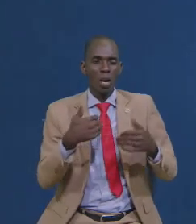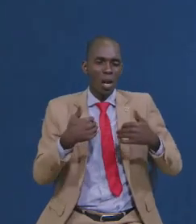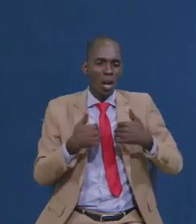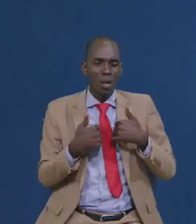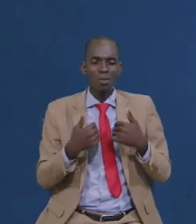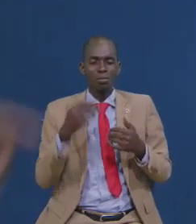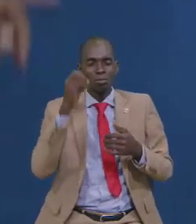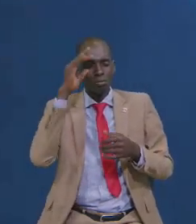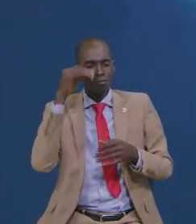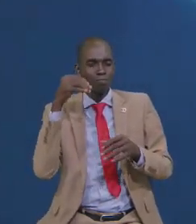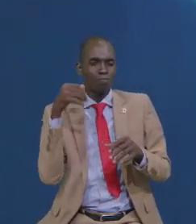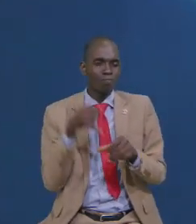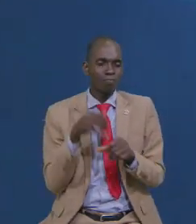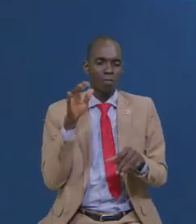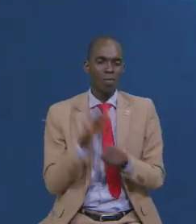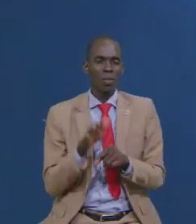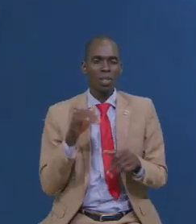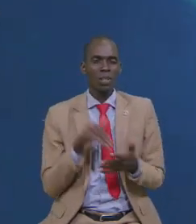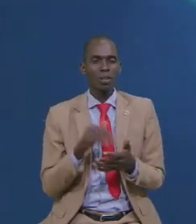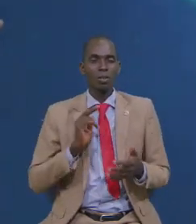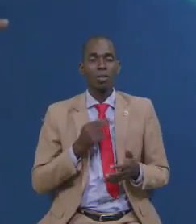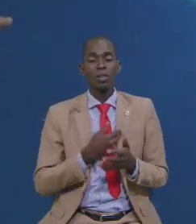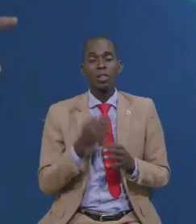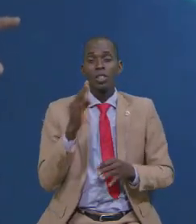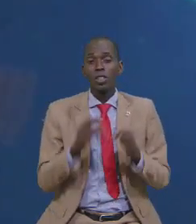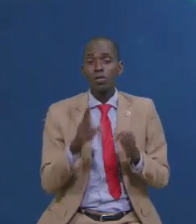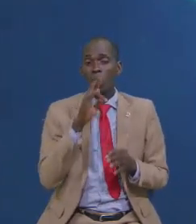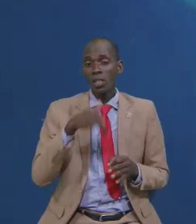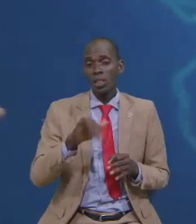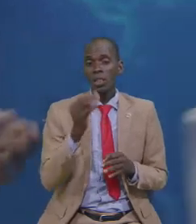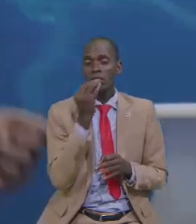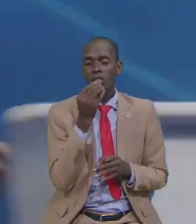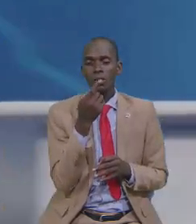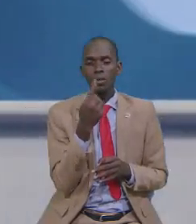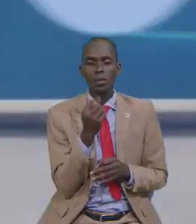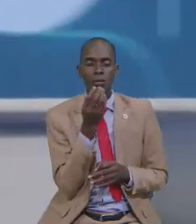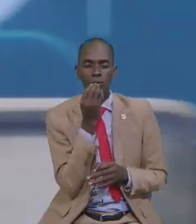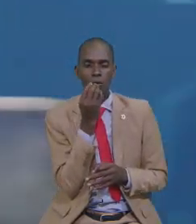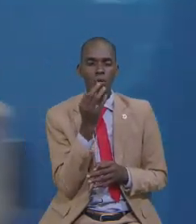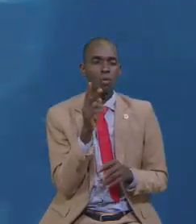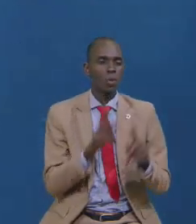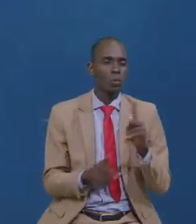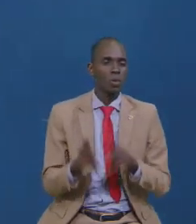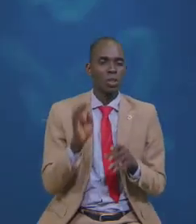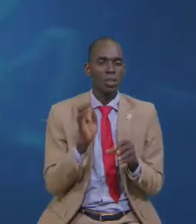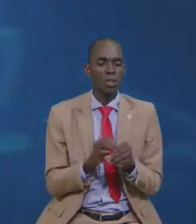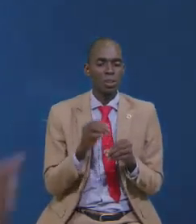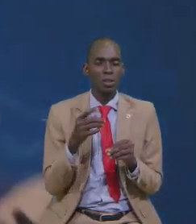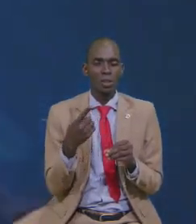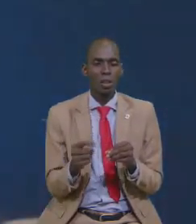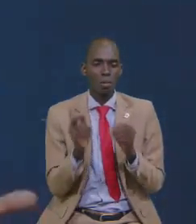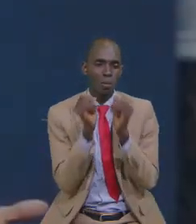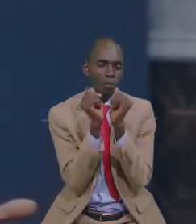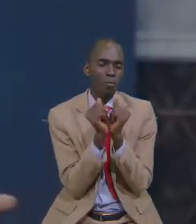the food of the people who are in bondage, if they are forcing things into our mouth